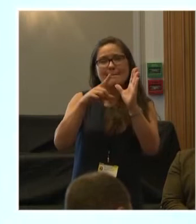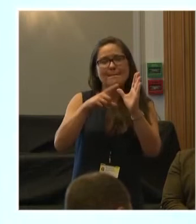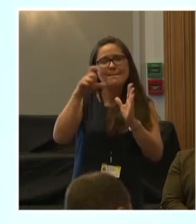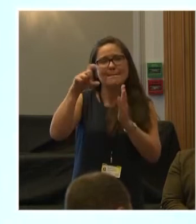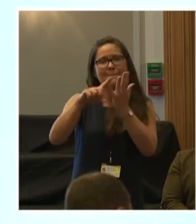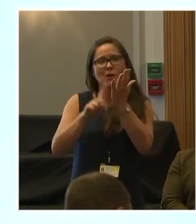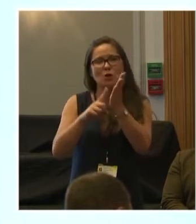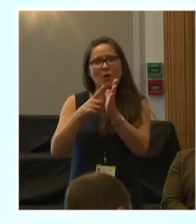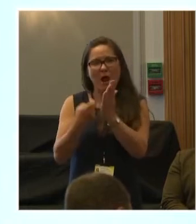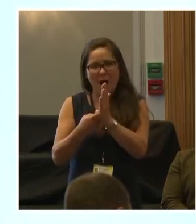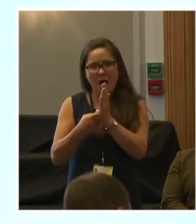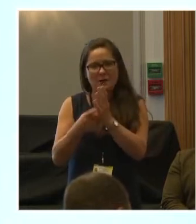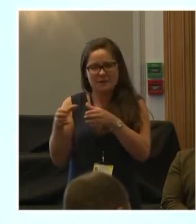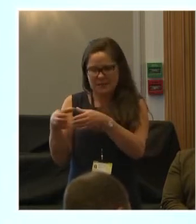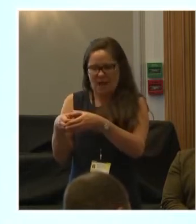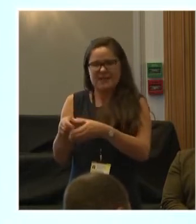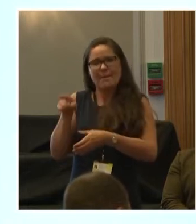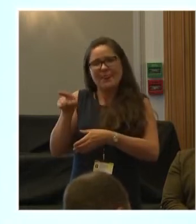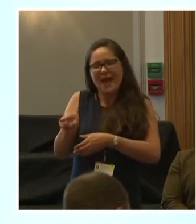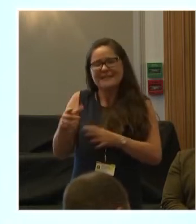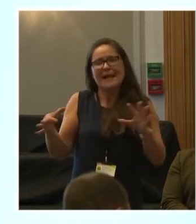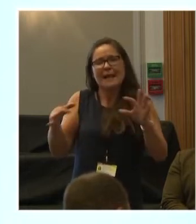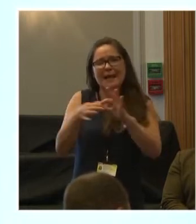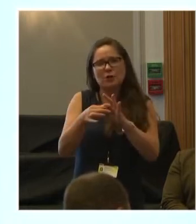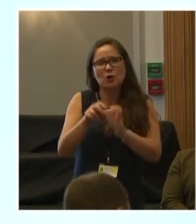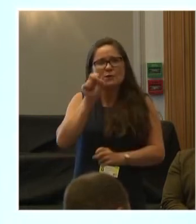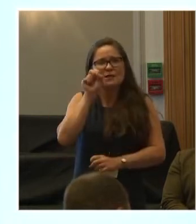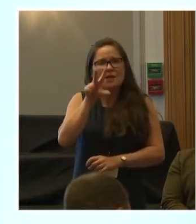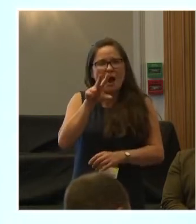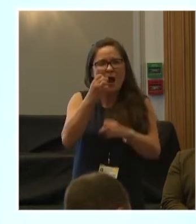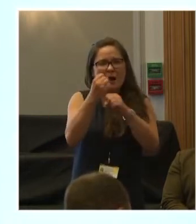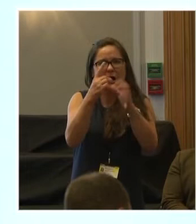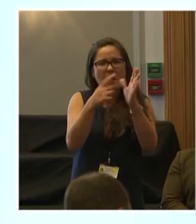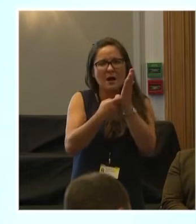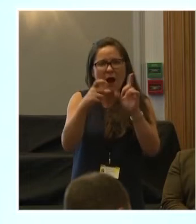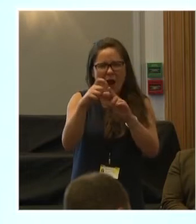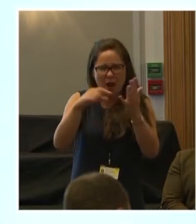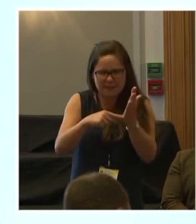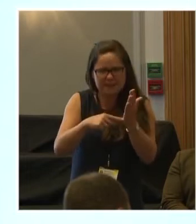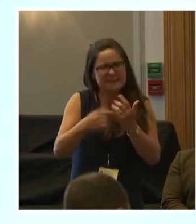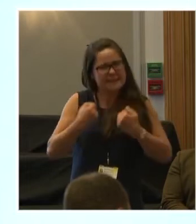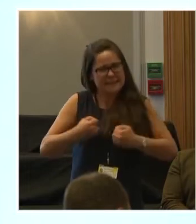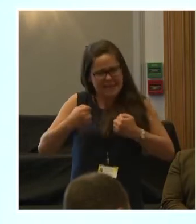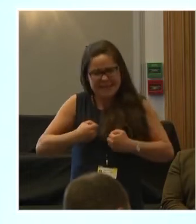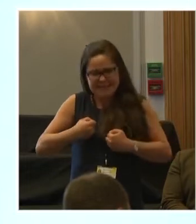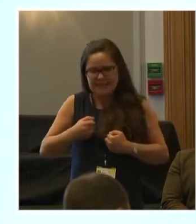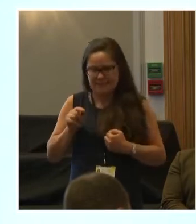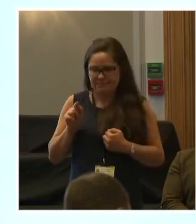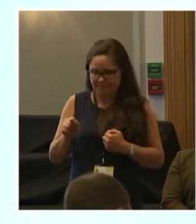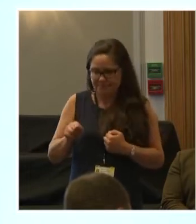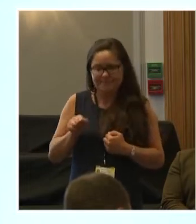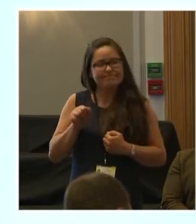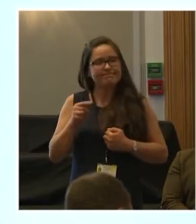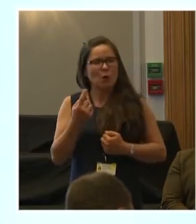for treating Stargardt disease and other conditions where a conventional gene therapy may not be possible. Under the supervision